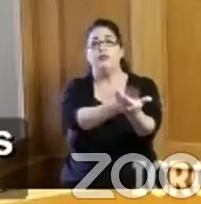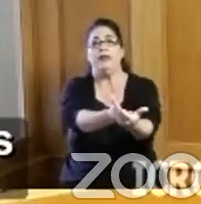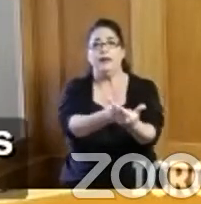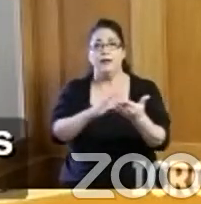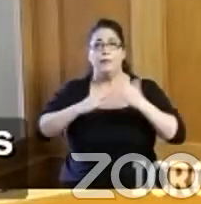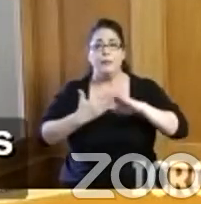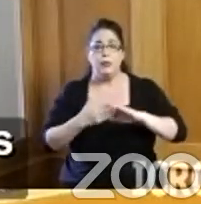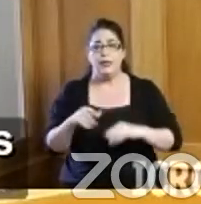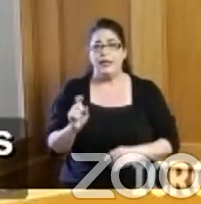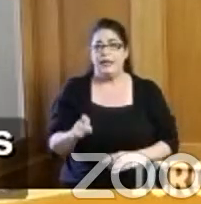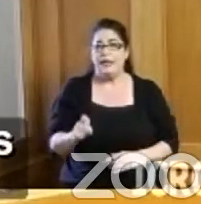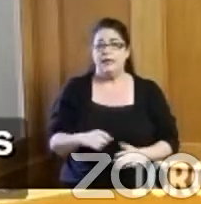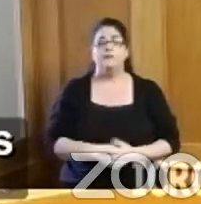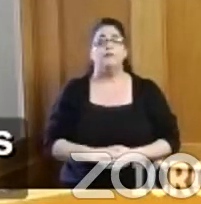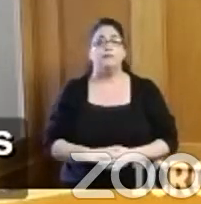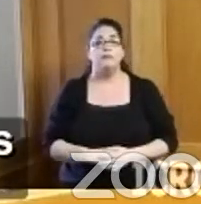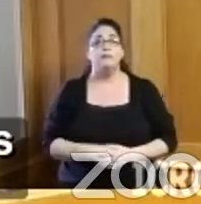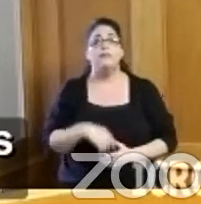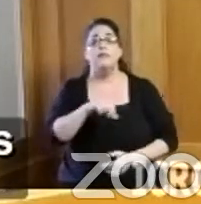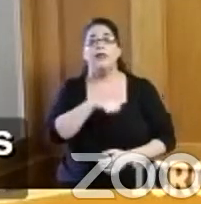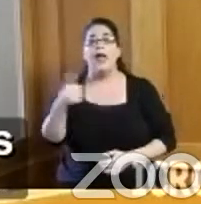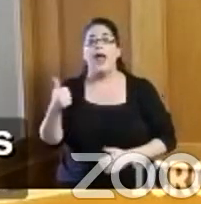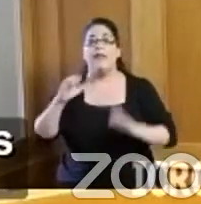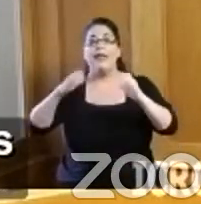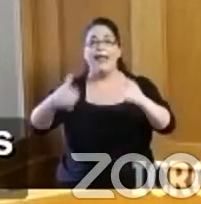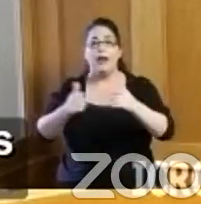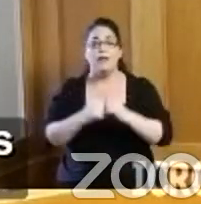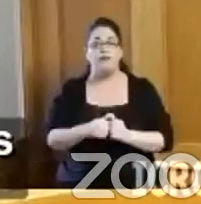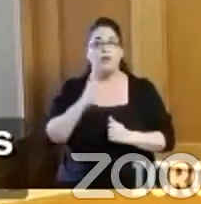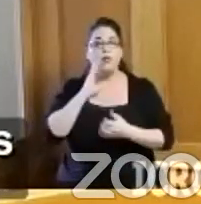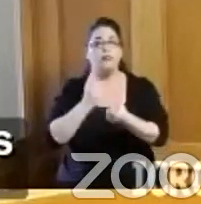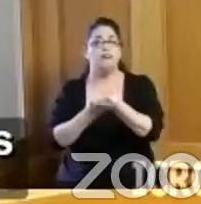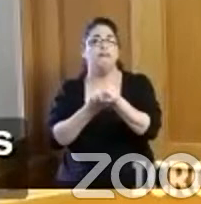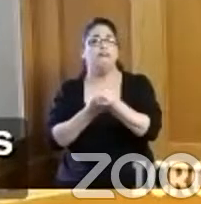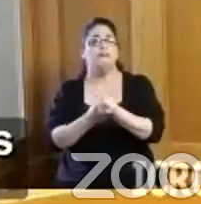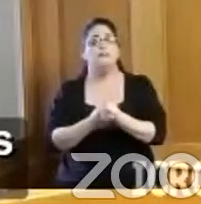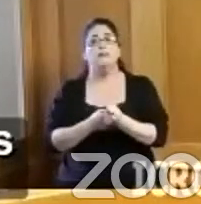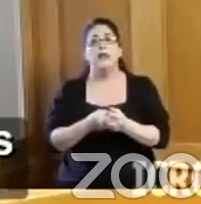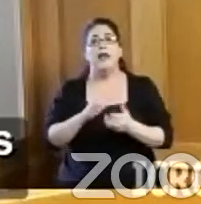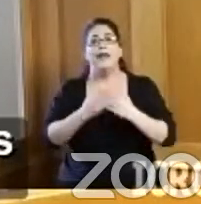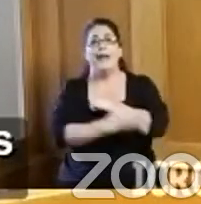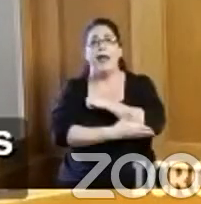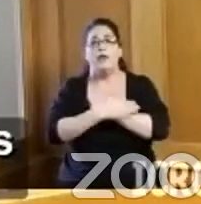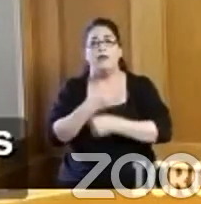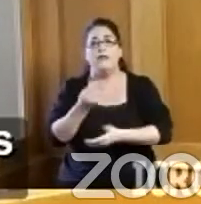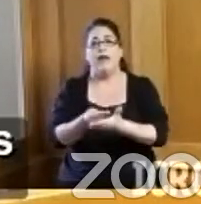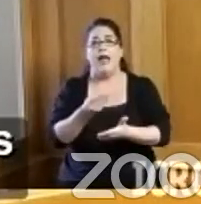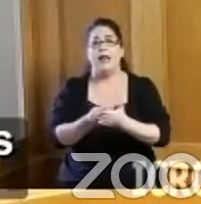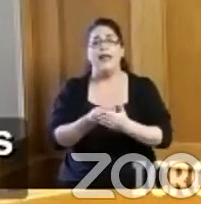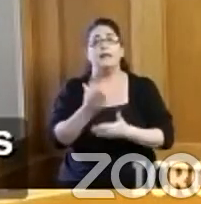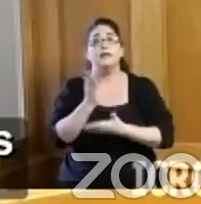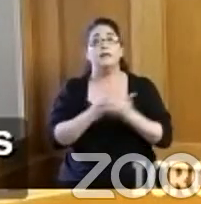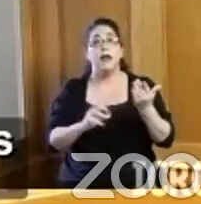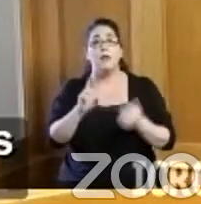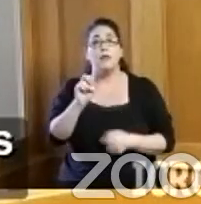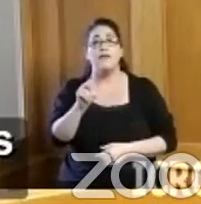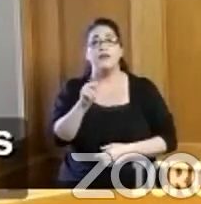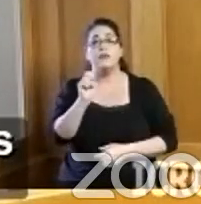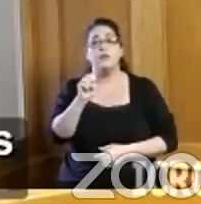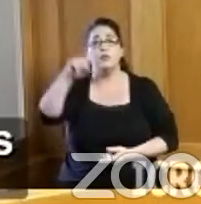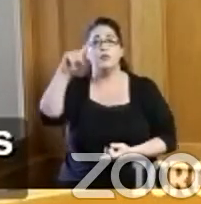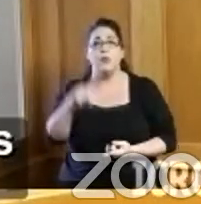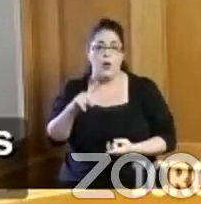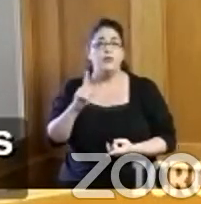the community. We have a category for strengthening county finances, which would include revenue replacement. I'll get back to that in a